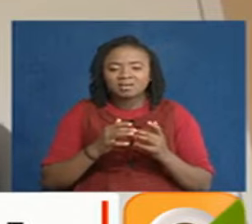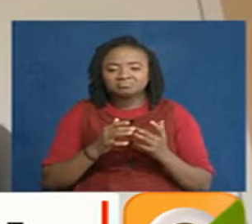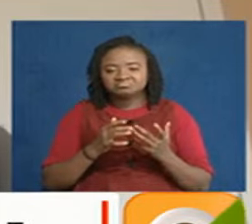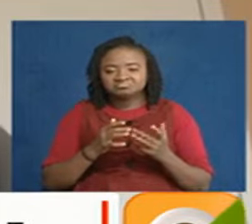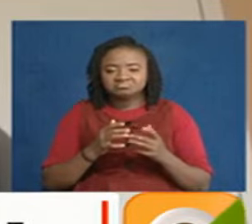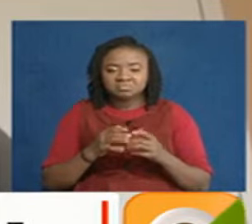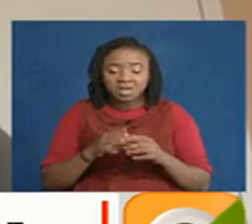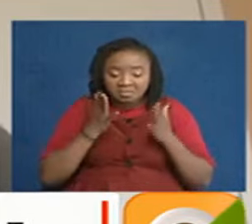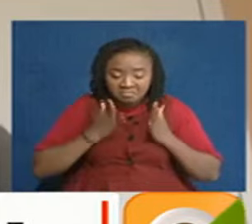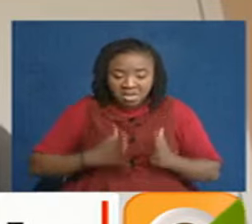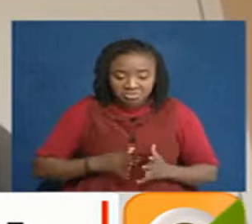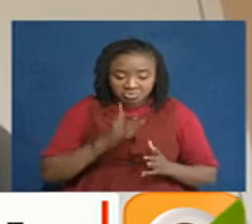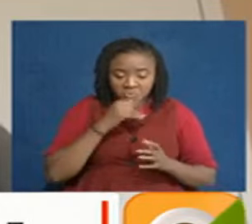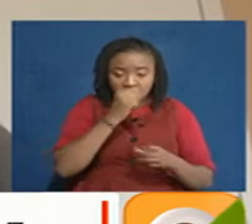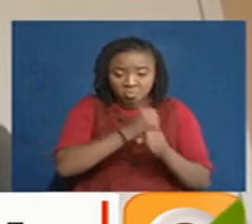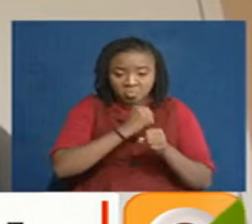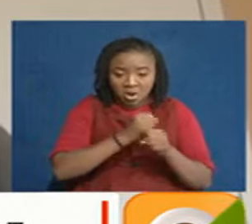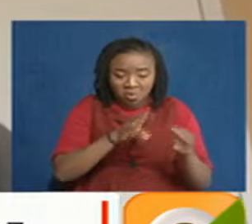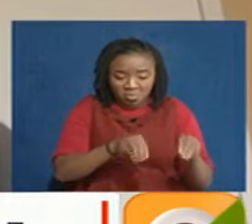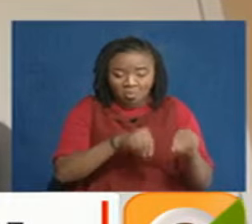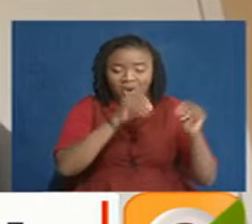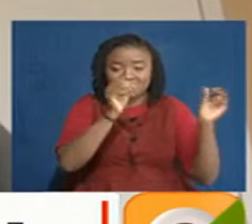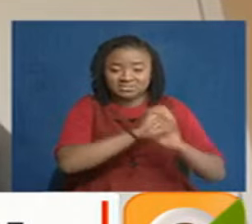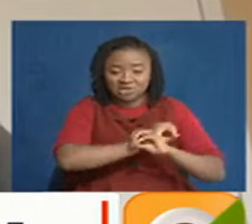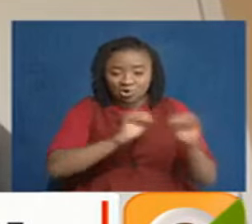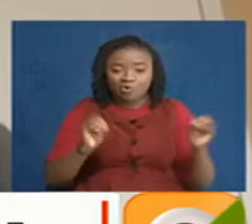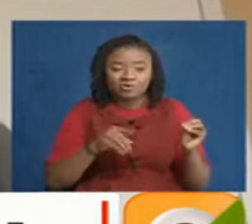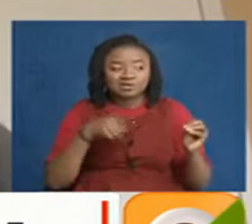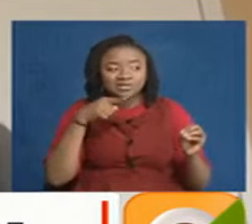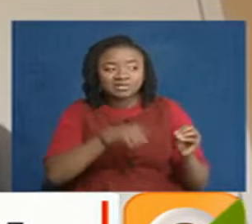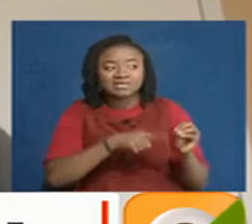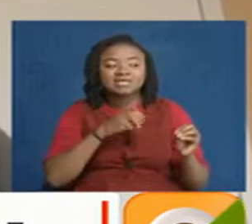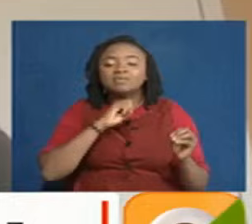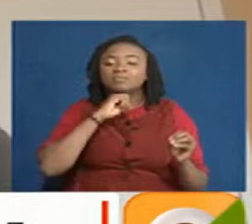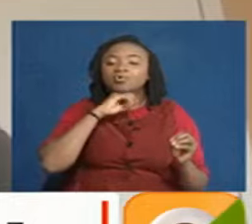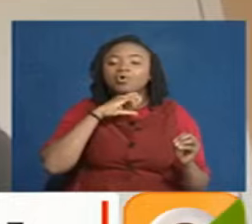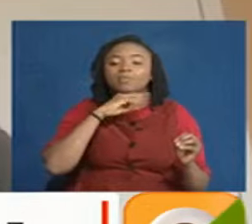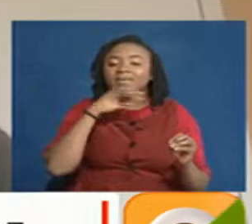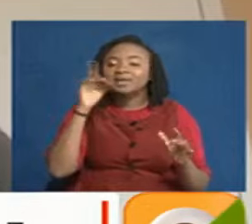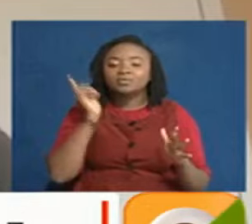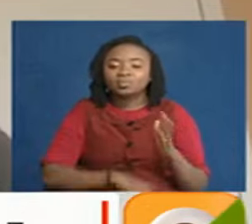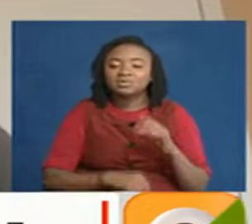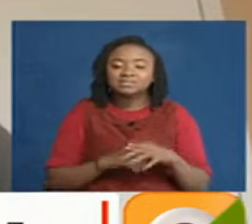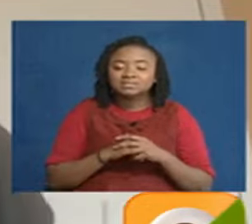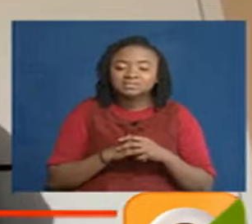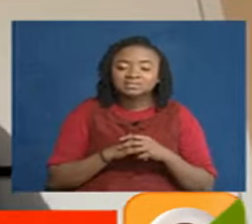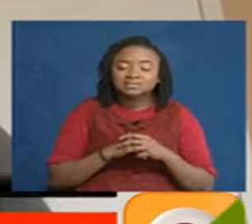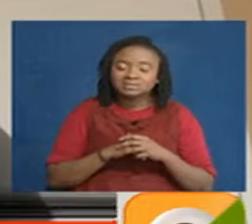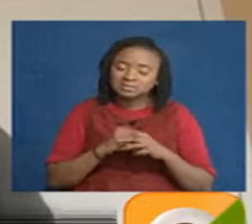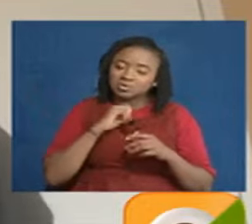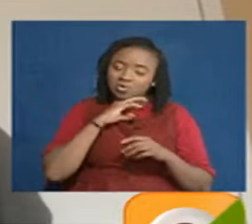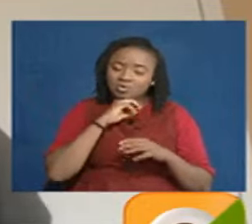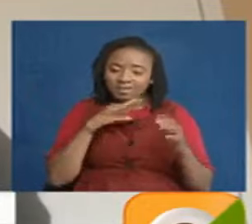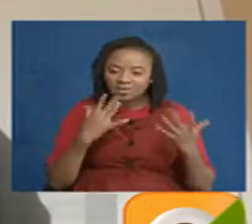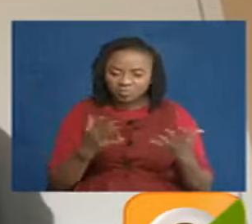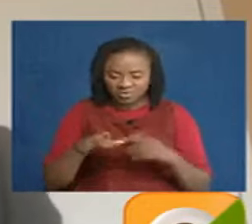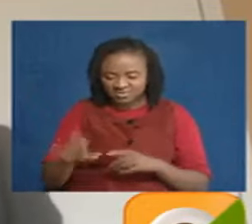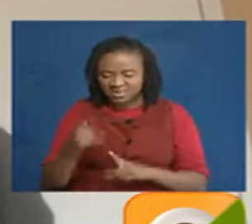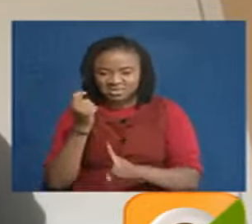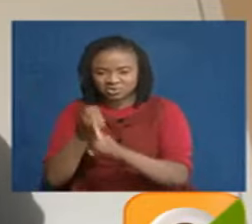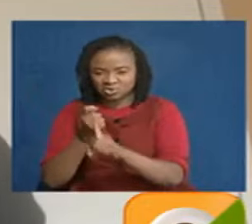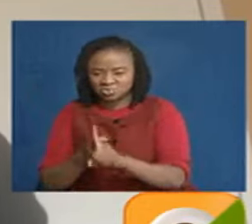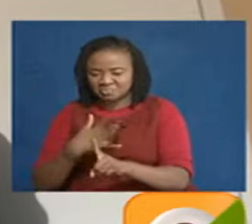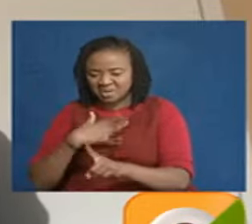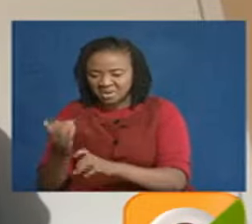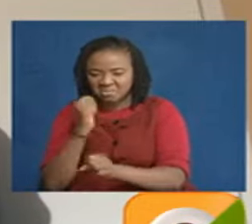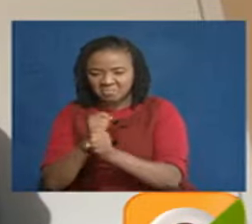Look, the UN has been dysfunctional since the day it was created. The UN has